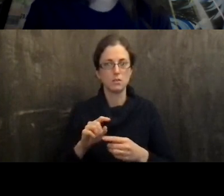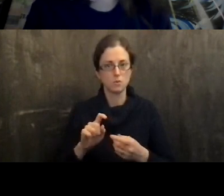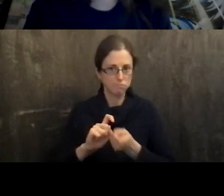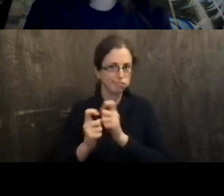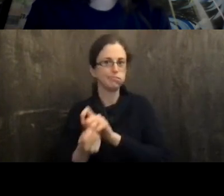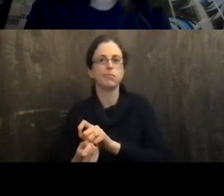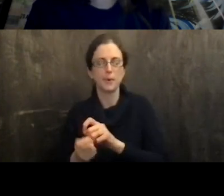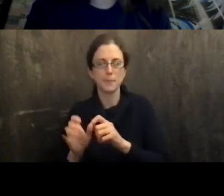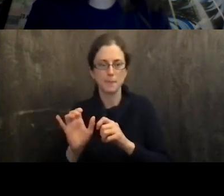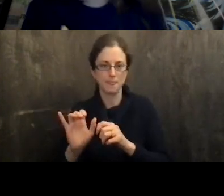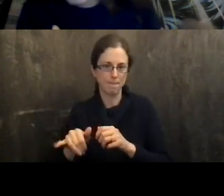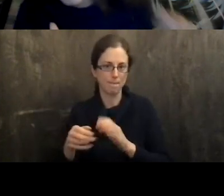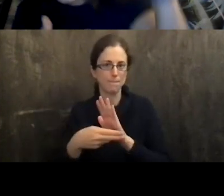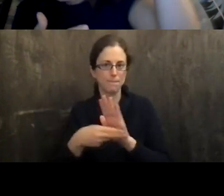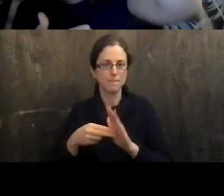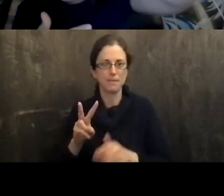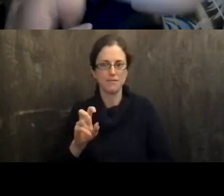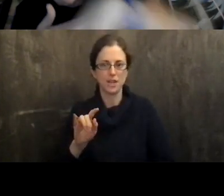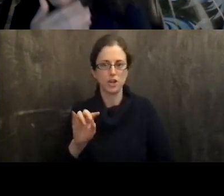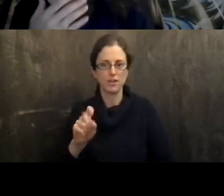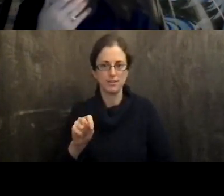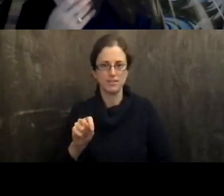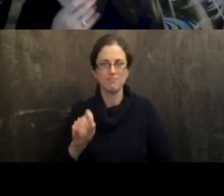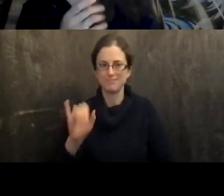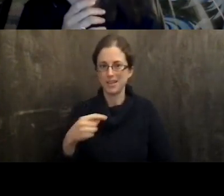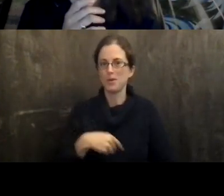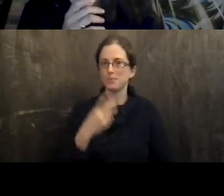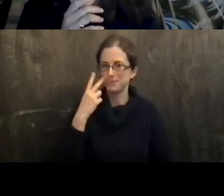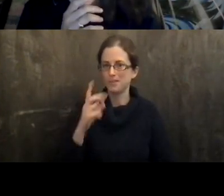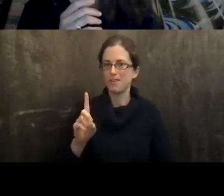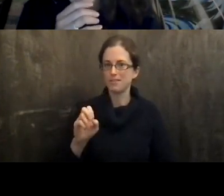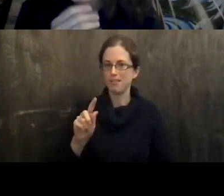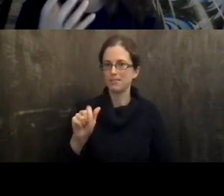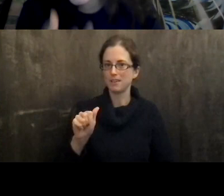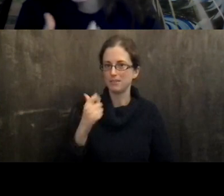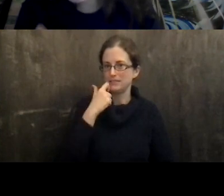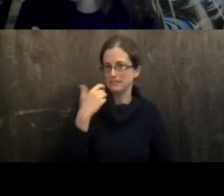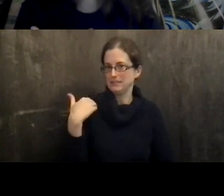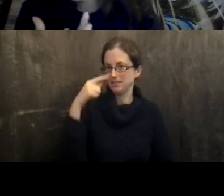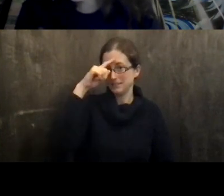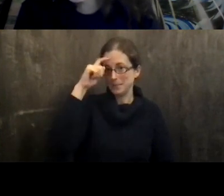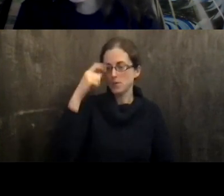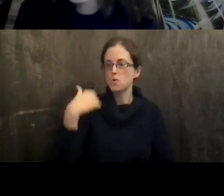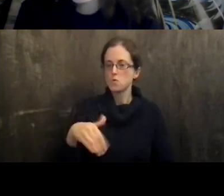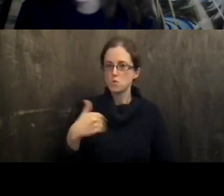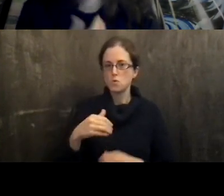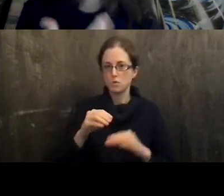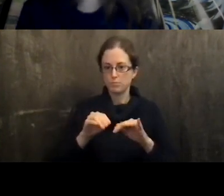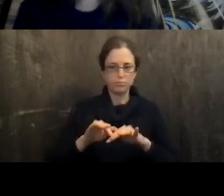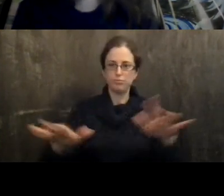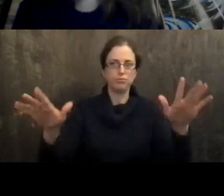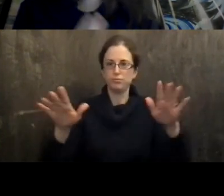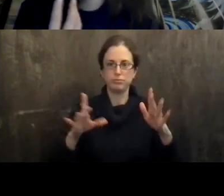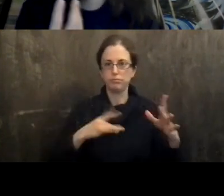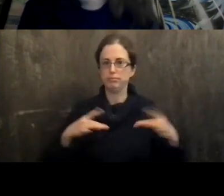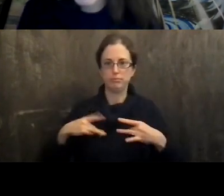more contagious, and that's what caused that big spike in the summer. Now Omicron in the news is